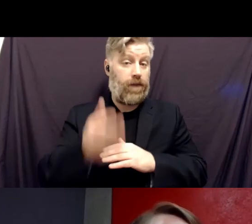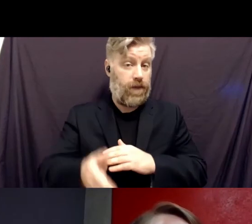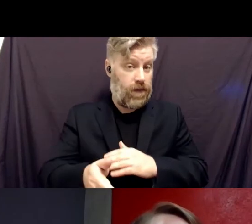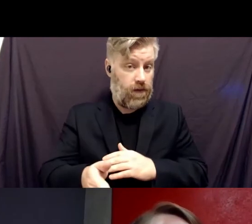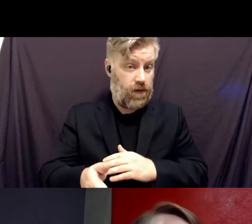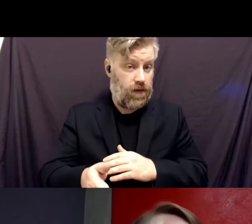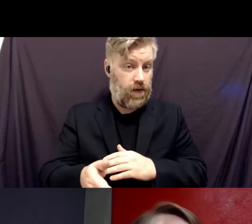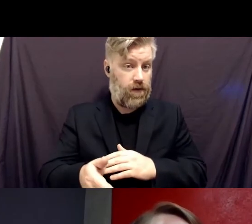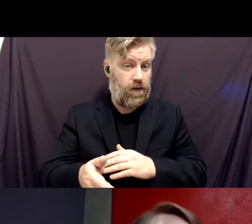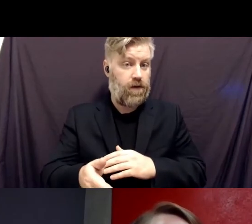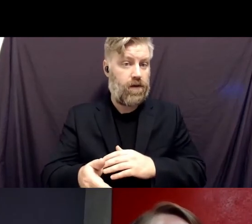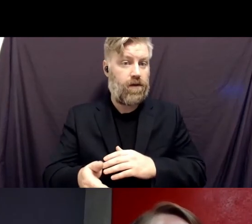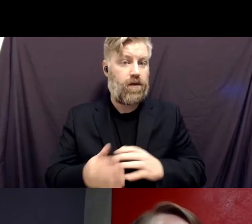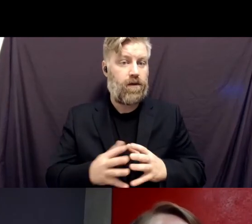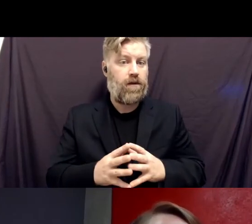have a